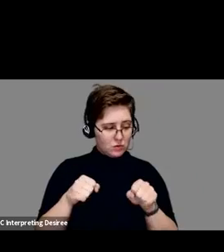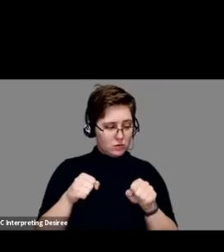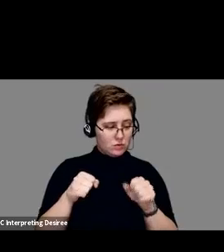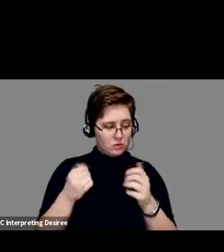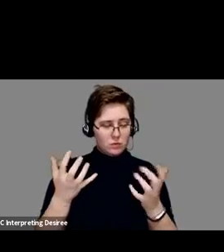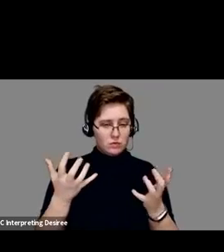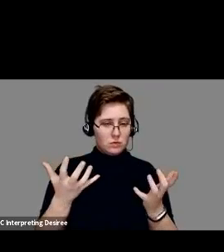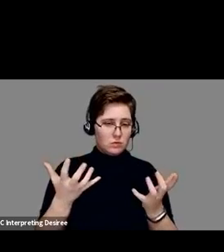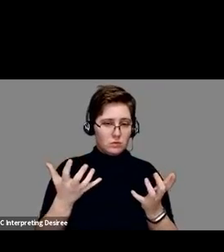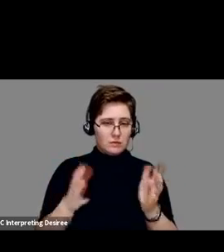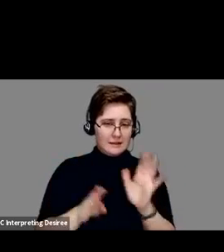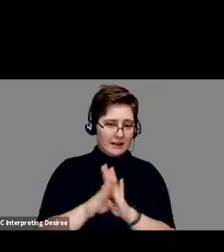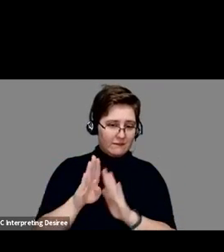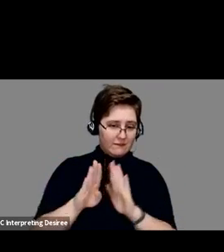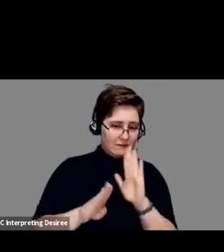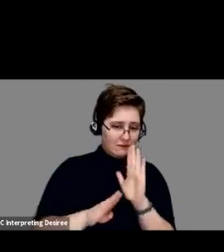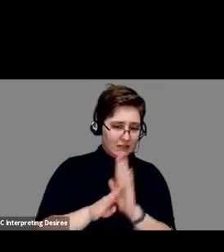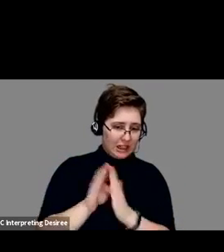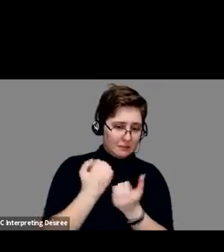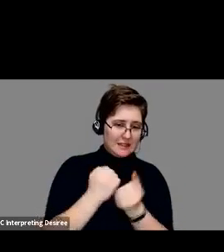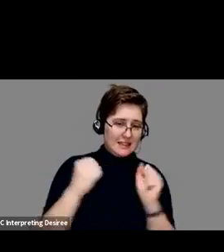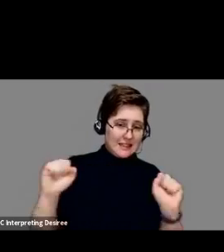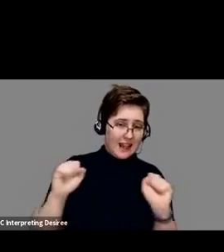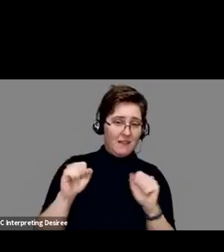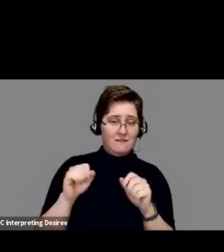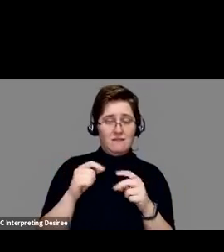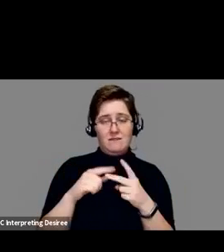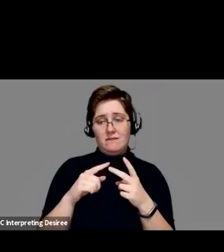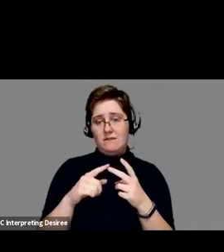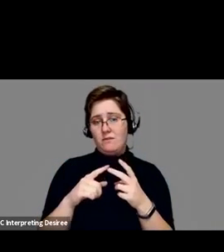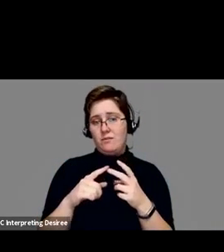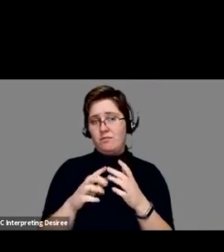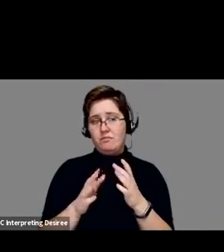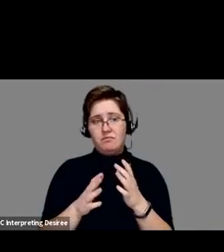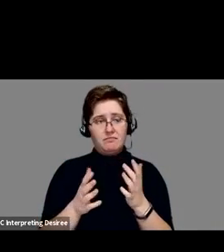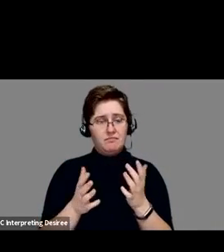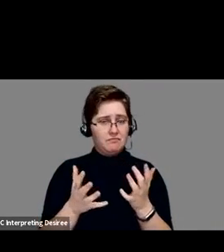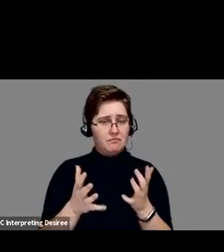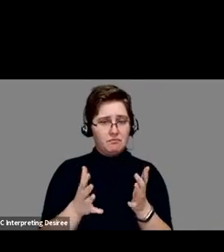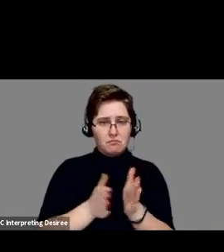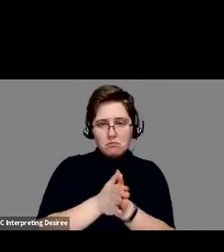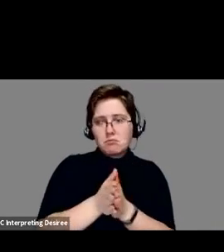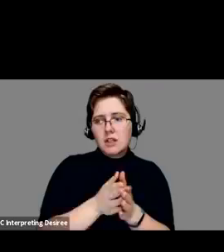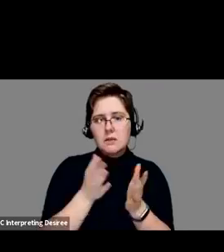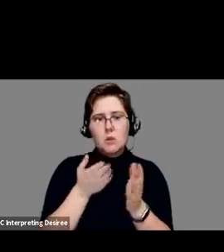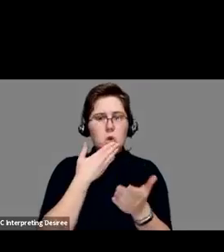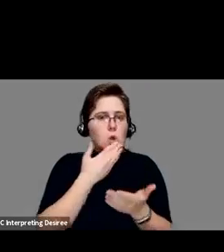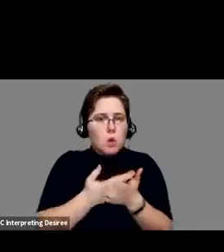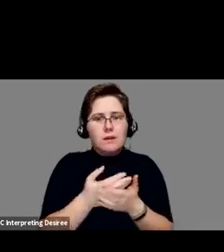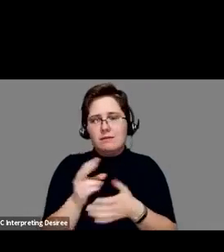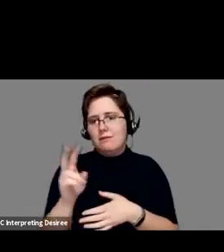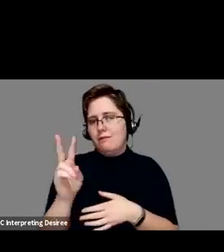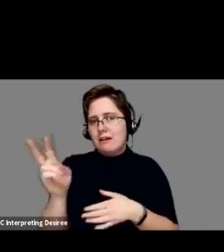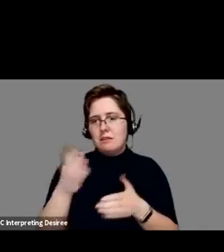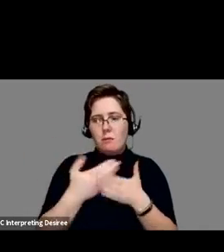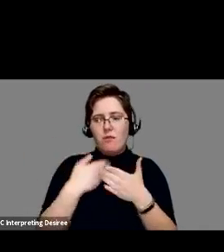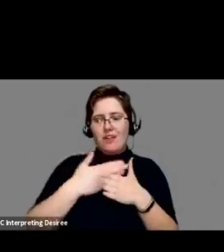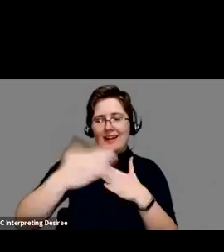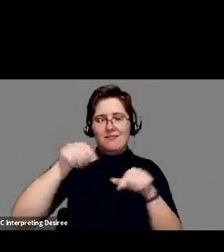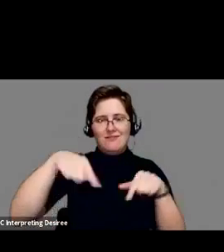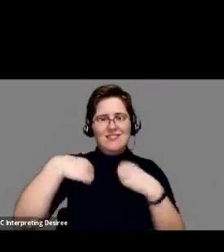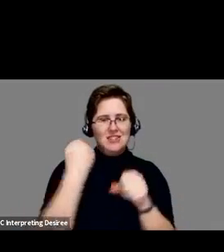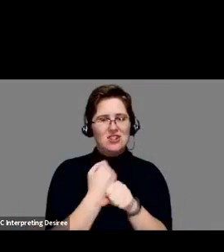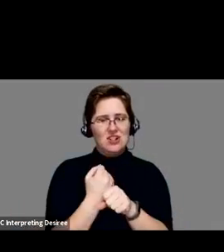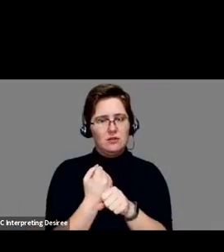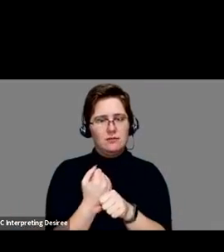develop a safe and efficacious vaccine by the end of 2020. So